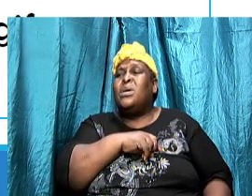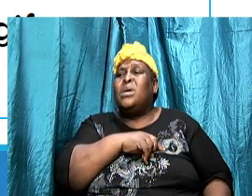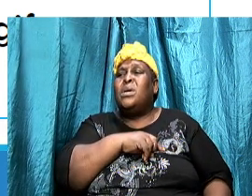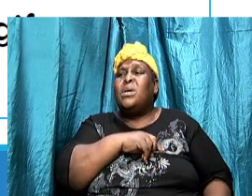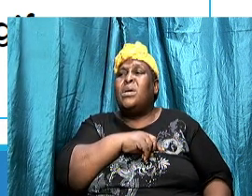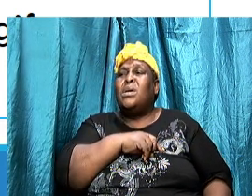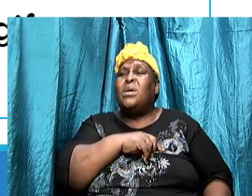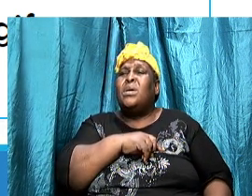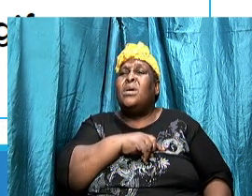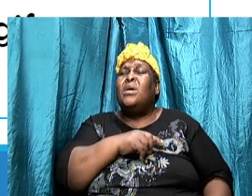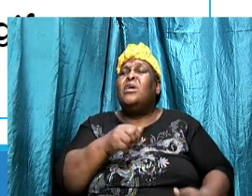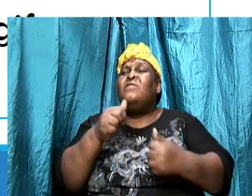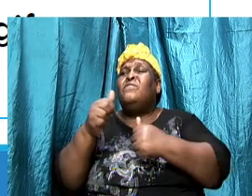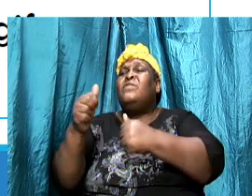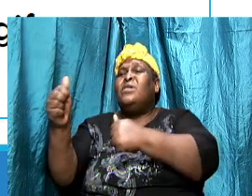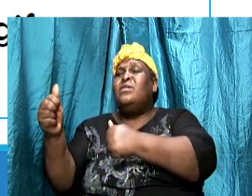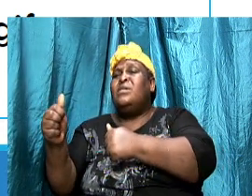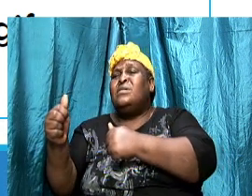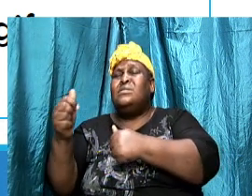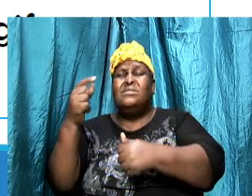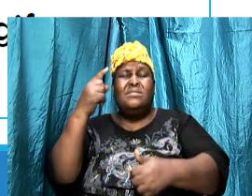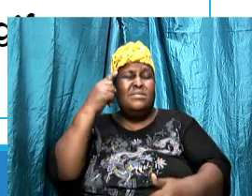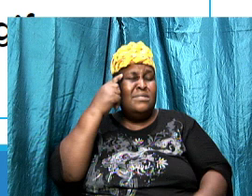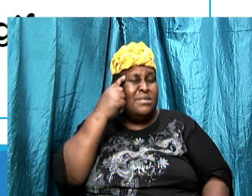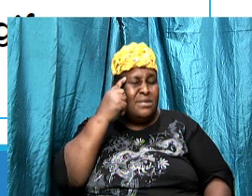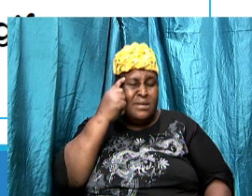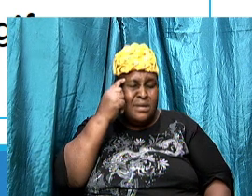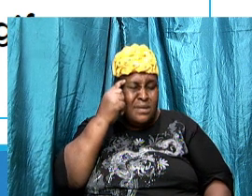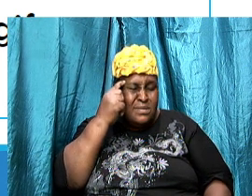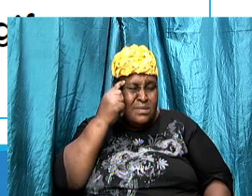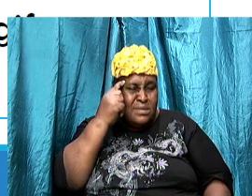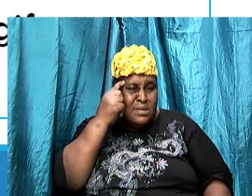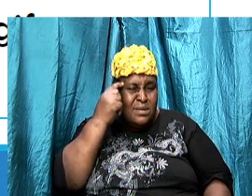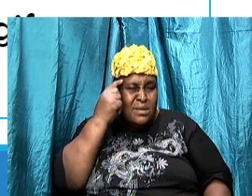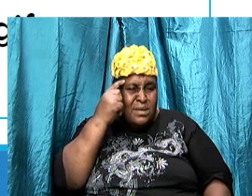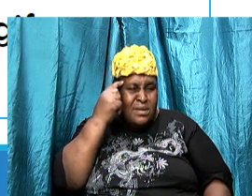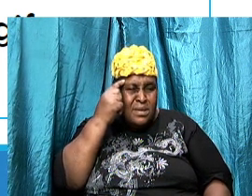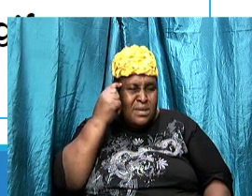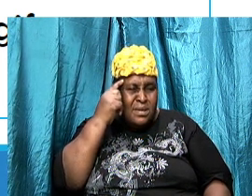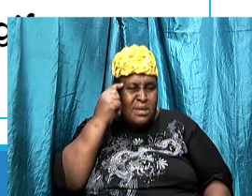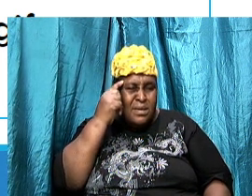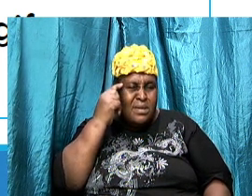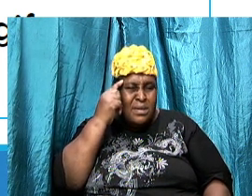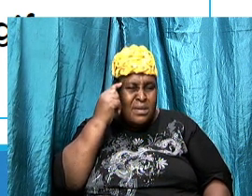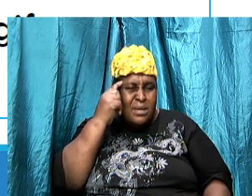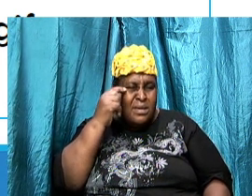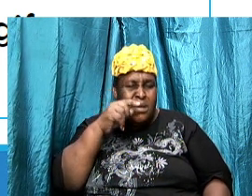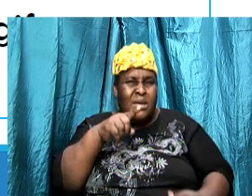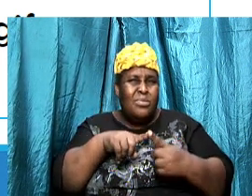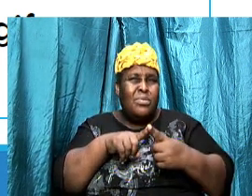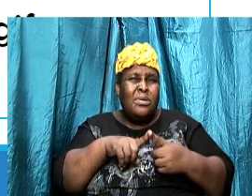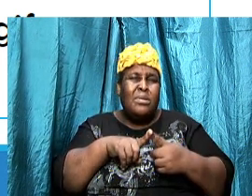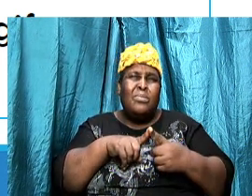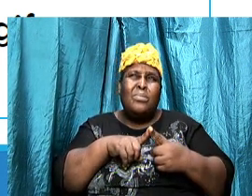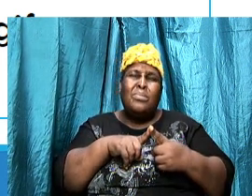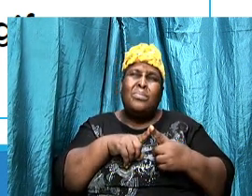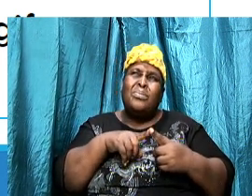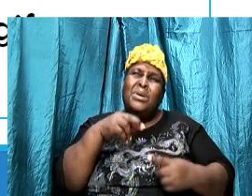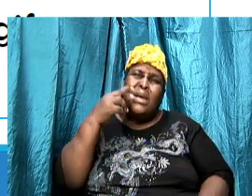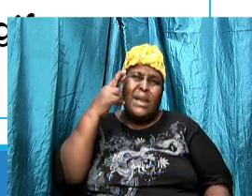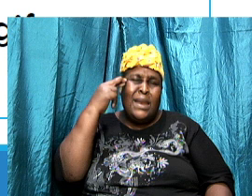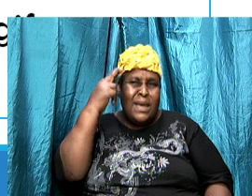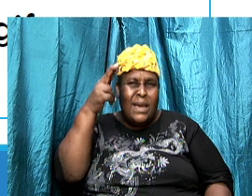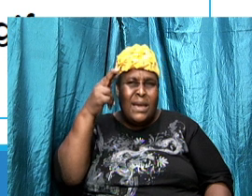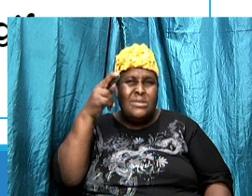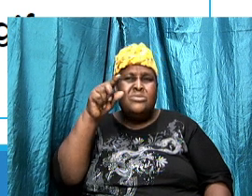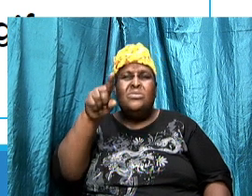we follow the chain of thought, you know, down the road we recognize the implication is that you'll be